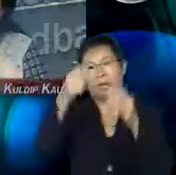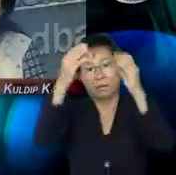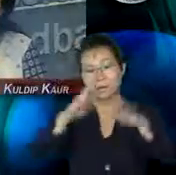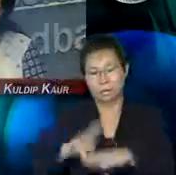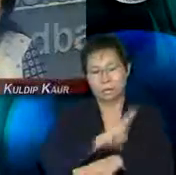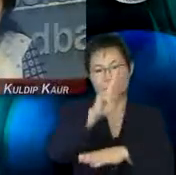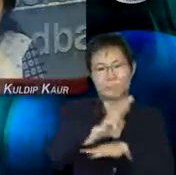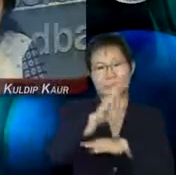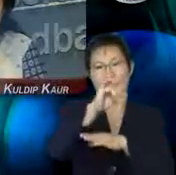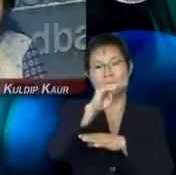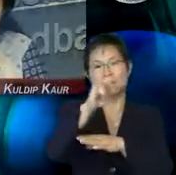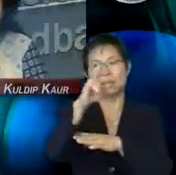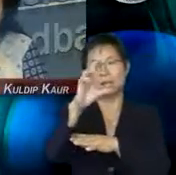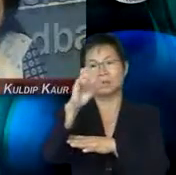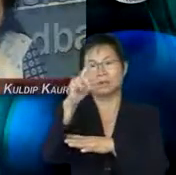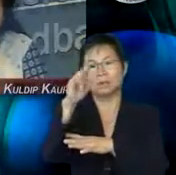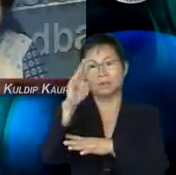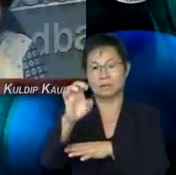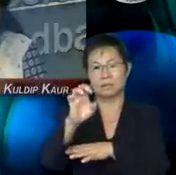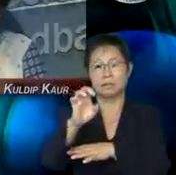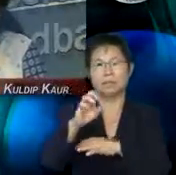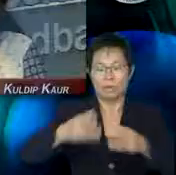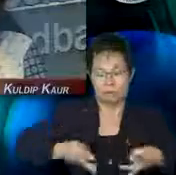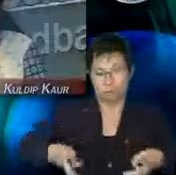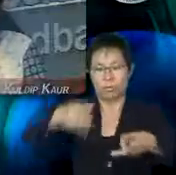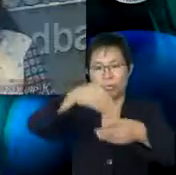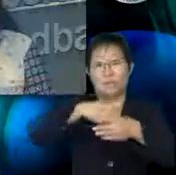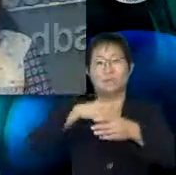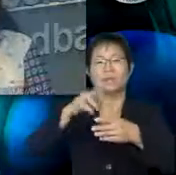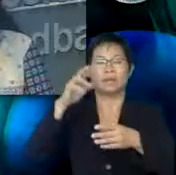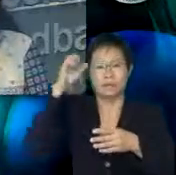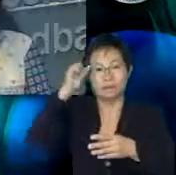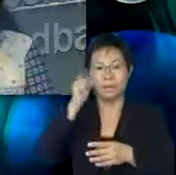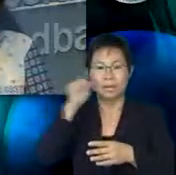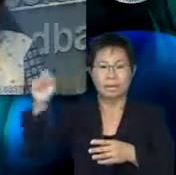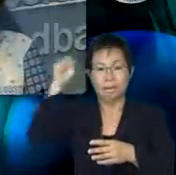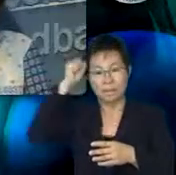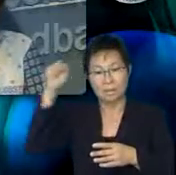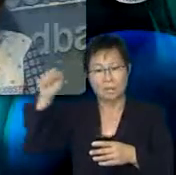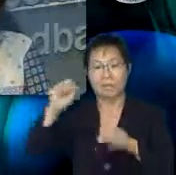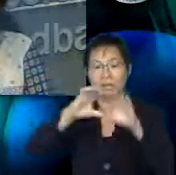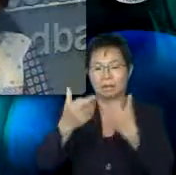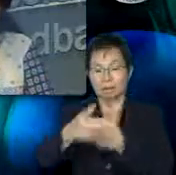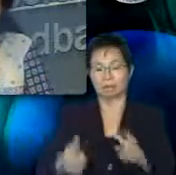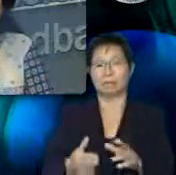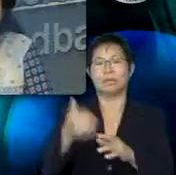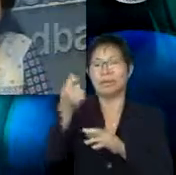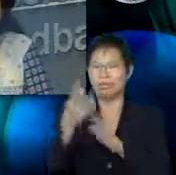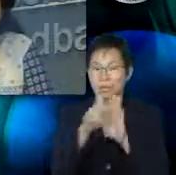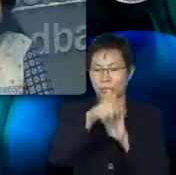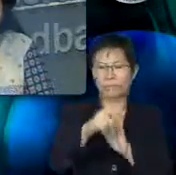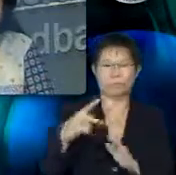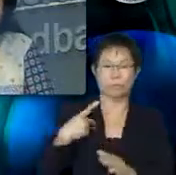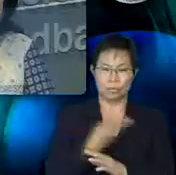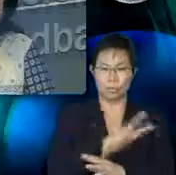teacher uses the inductive approach in his classroom. In a few moments, you will see Mr. Chu with